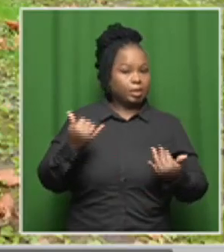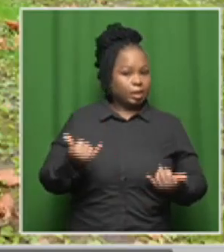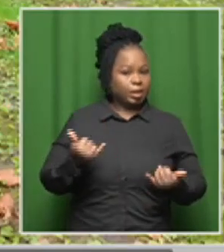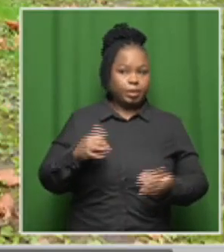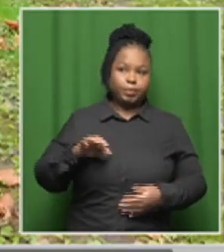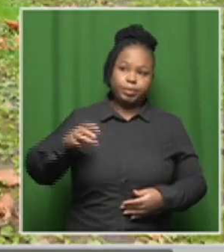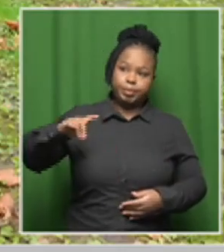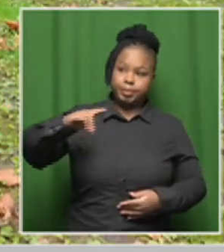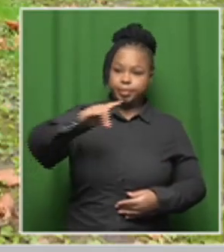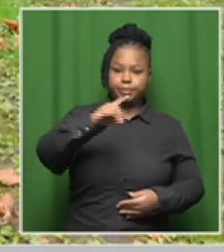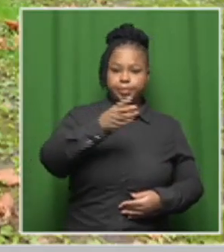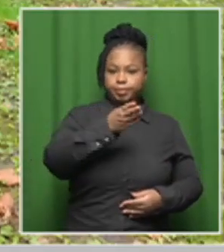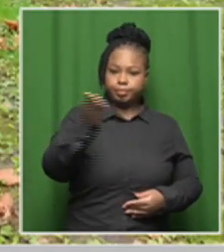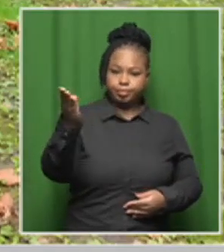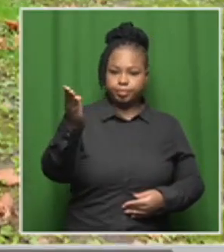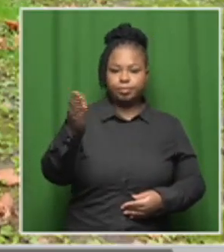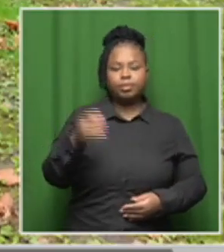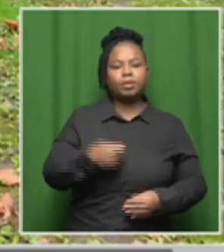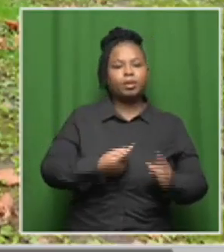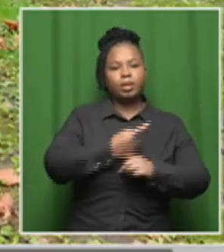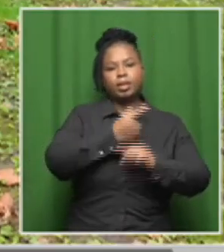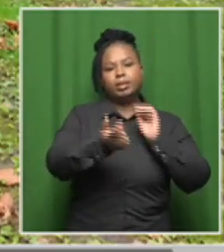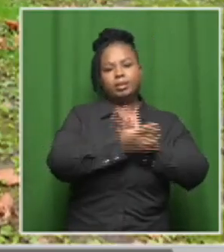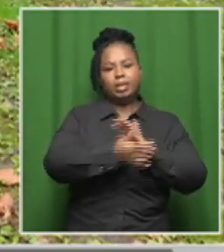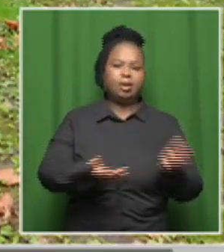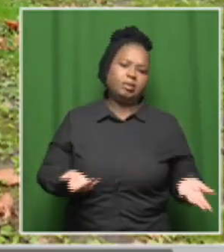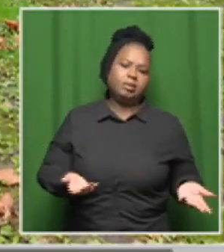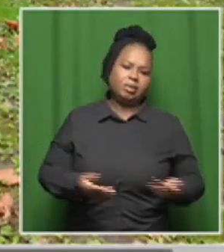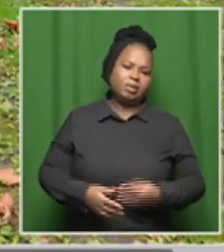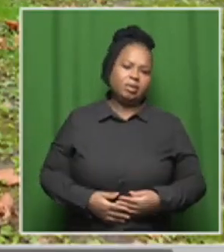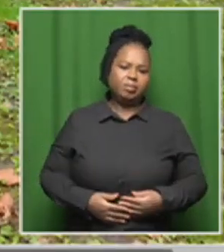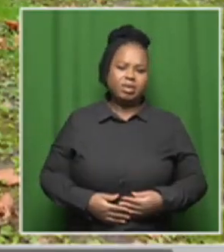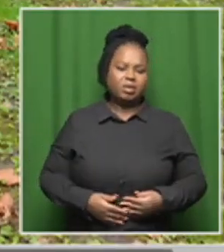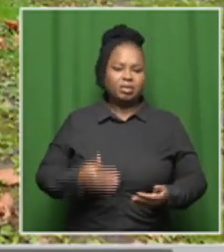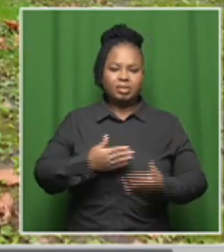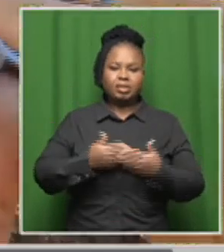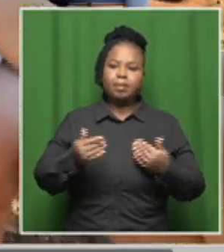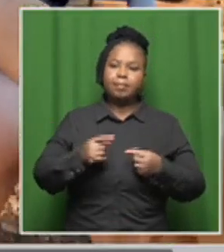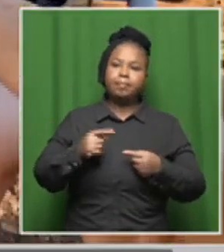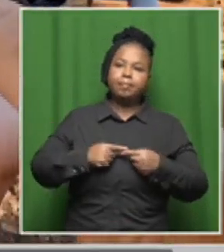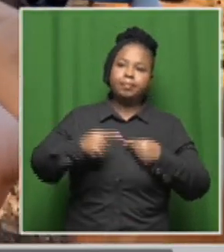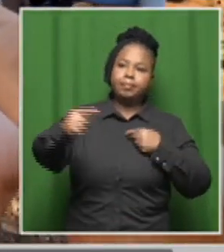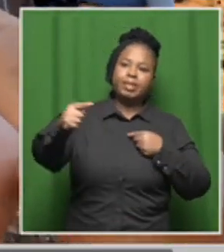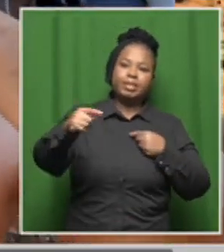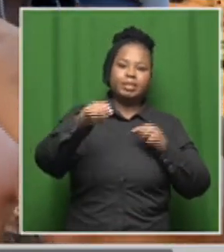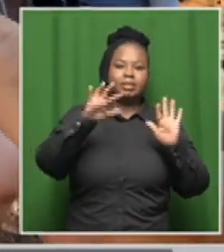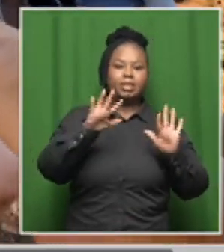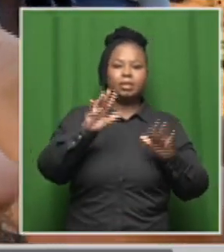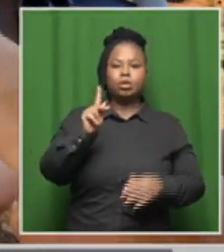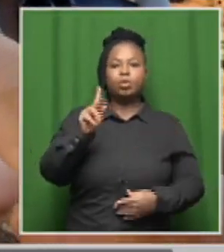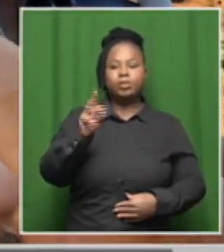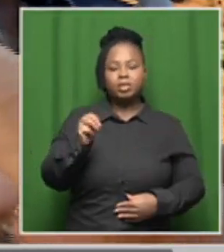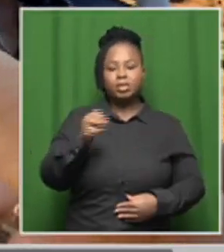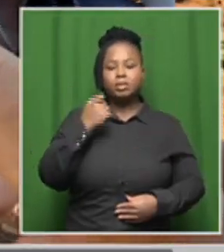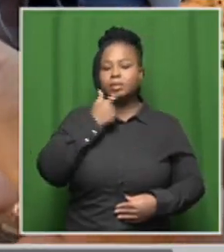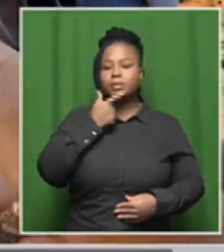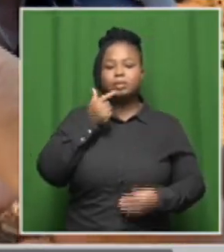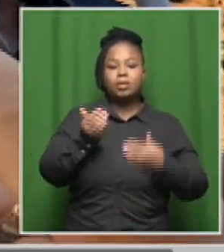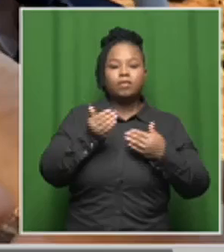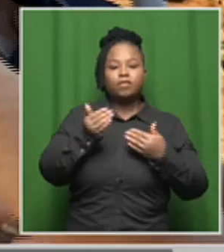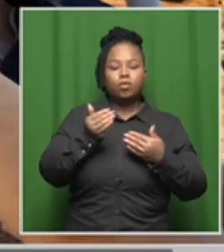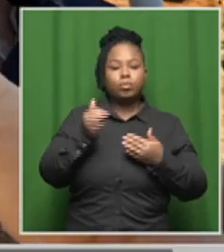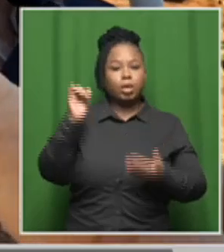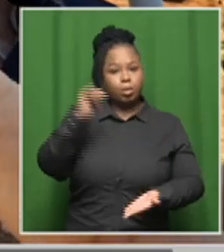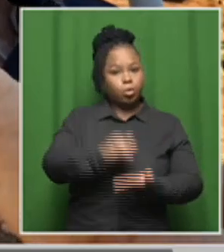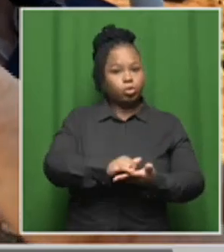flown are flown illegally, and often they're flown within 10 kilometers of an airport, which is obviously blatantly